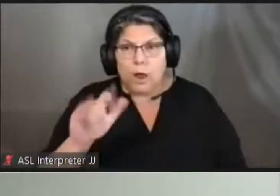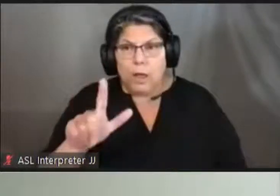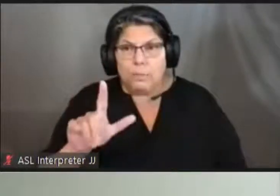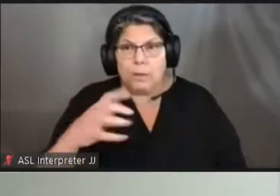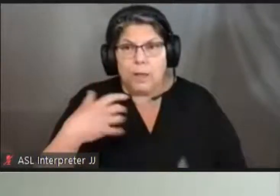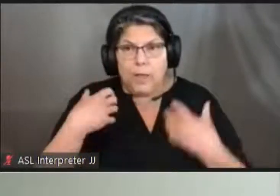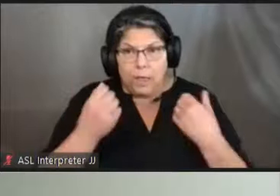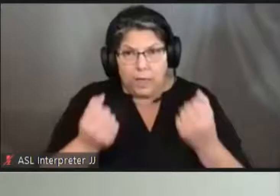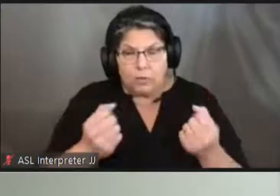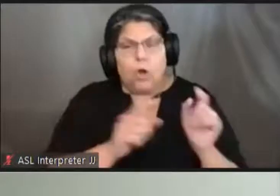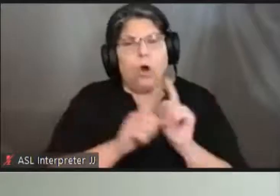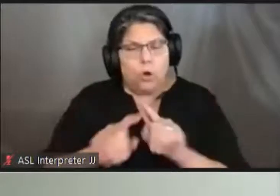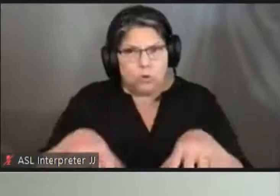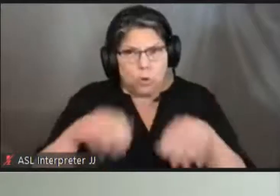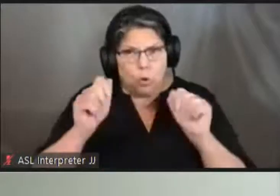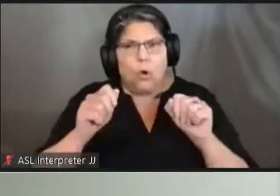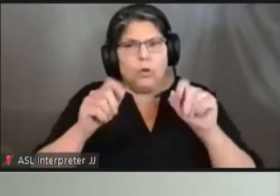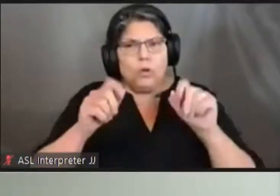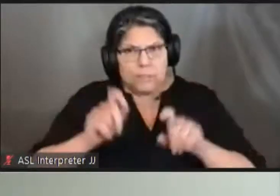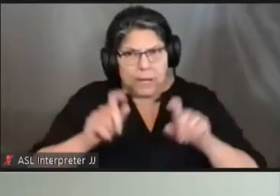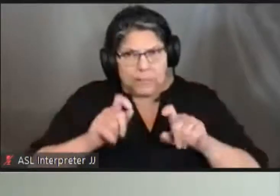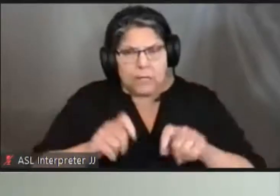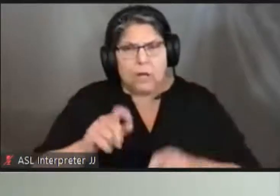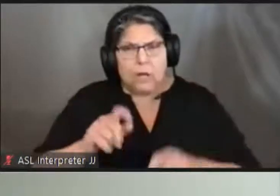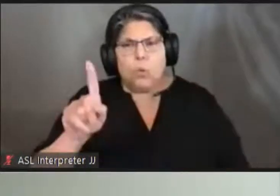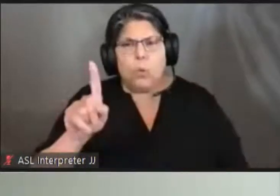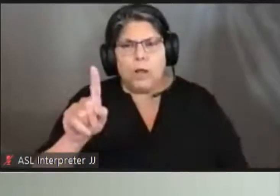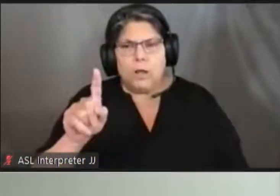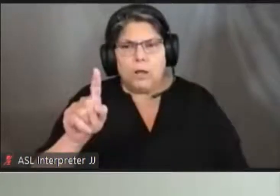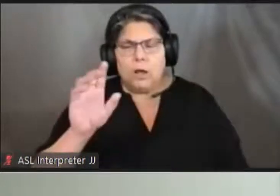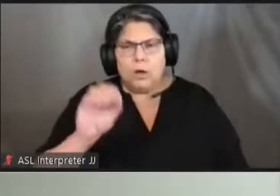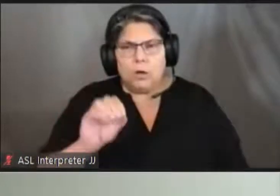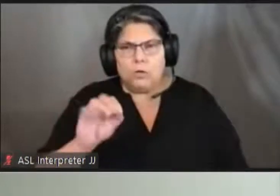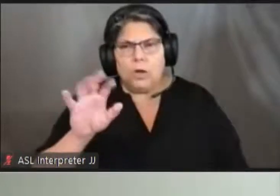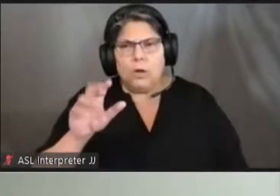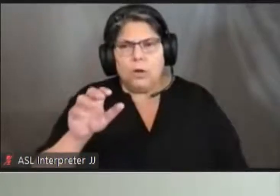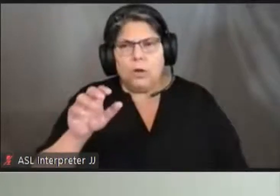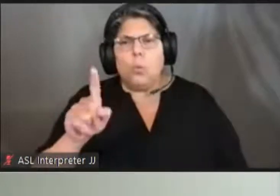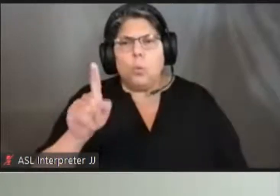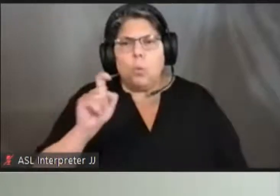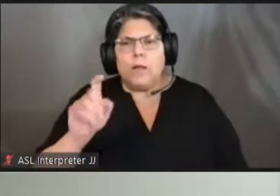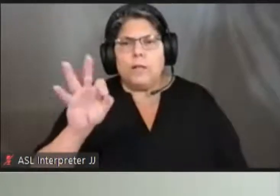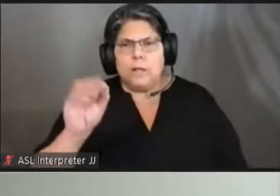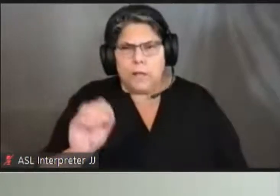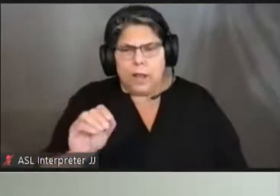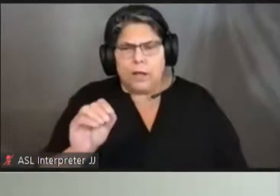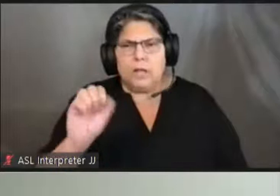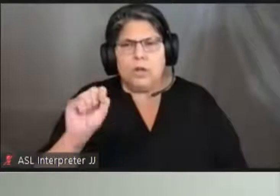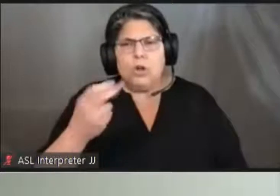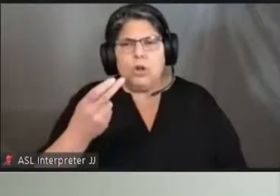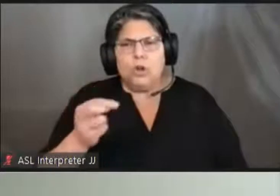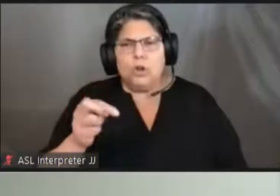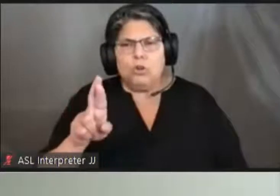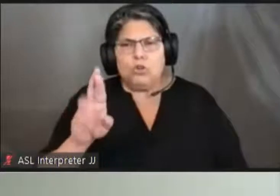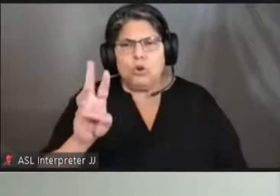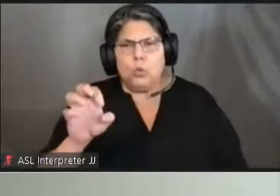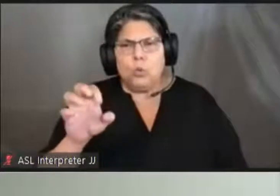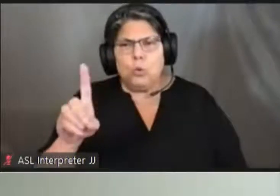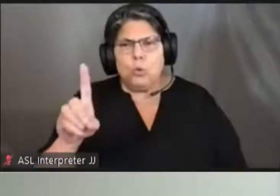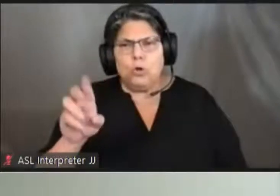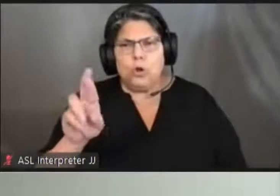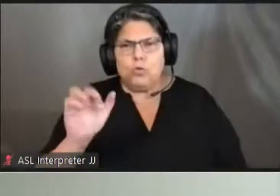an event at 190 Sherwood Hill Road in Willits. On